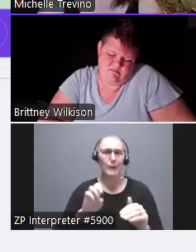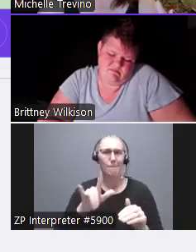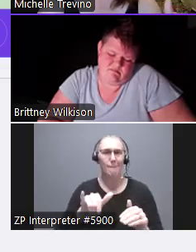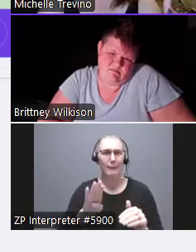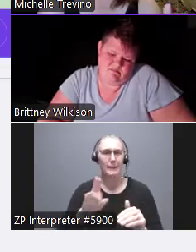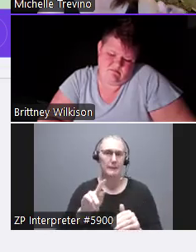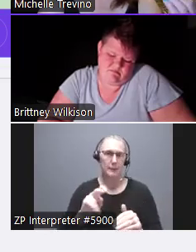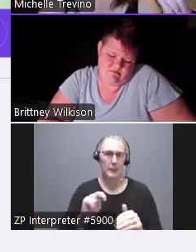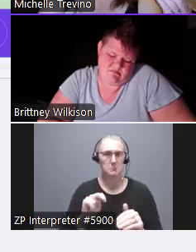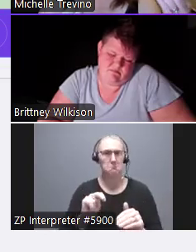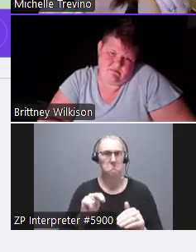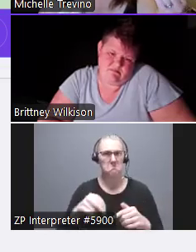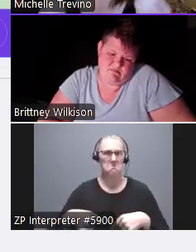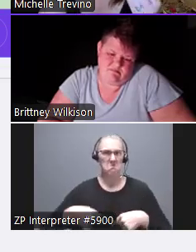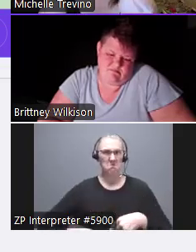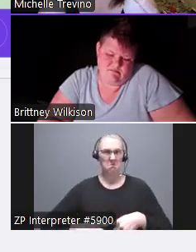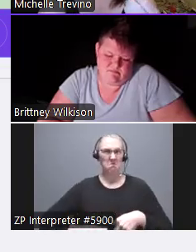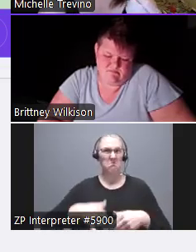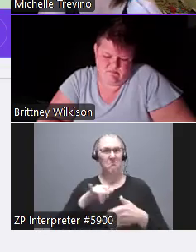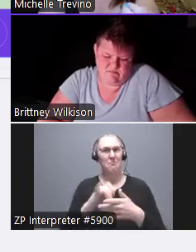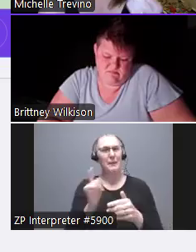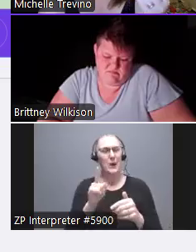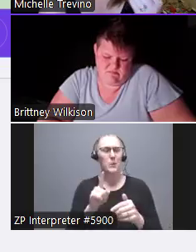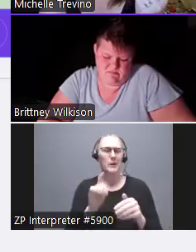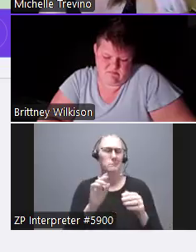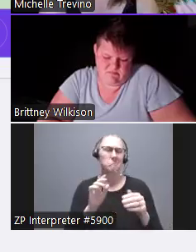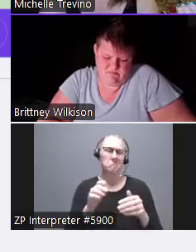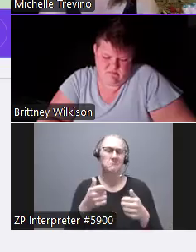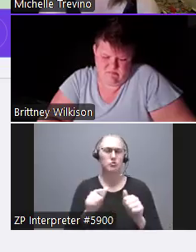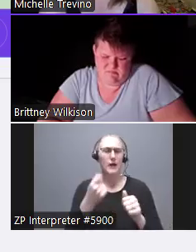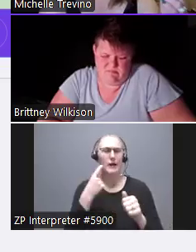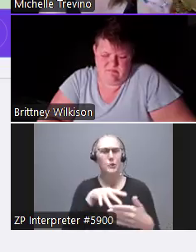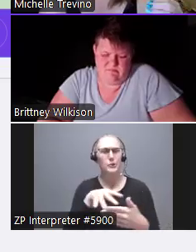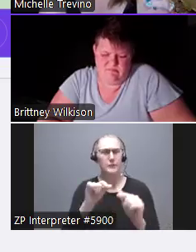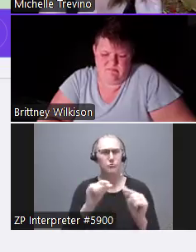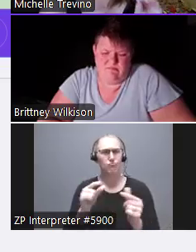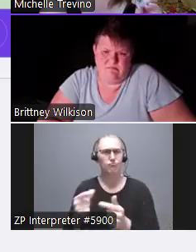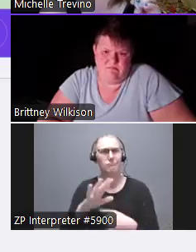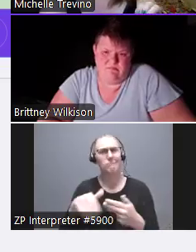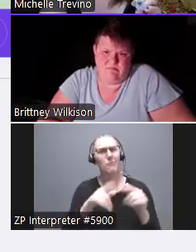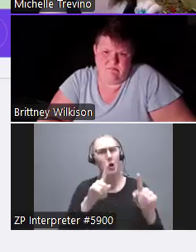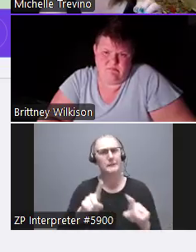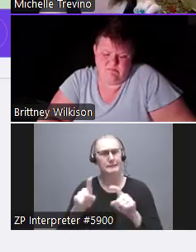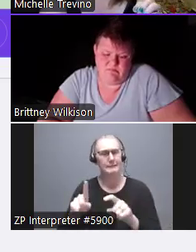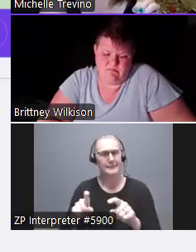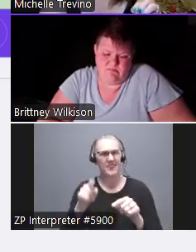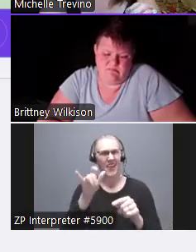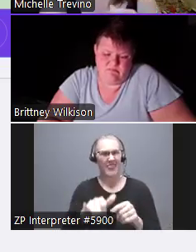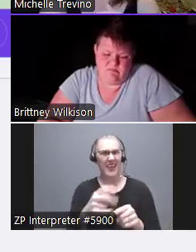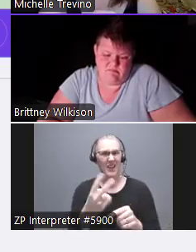are where they did their focus groups, right? So all of their testing trials were done with those